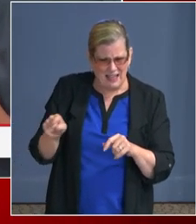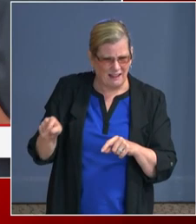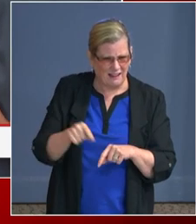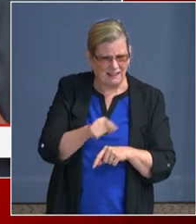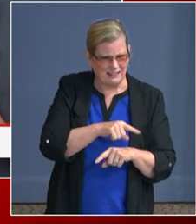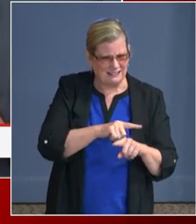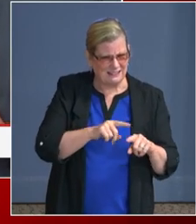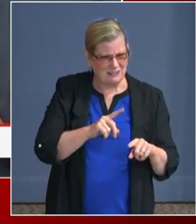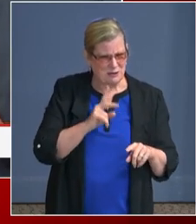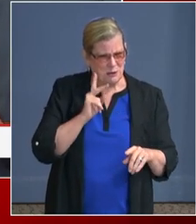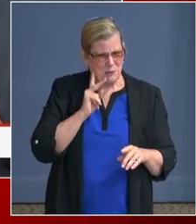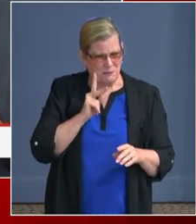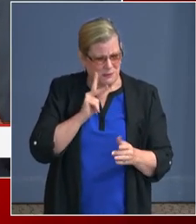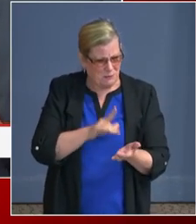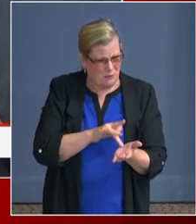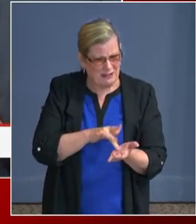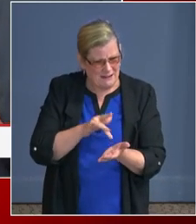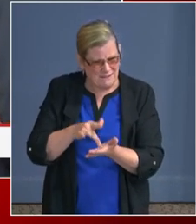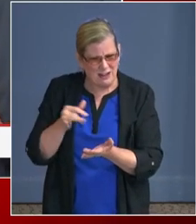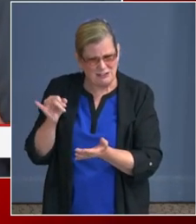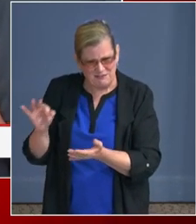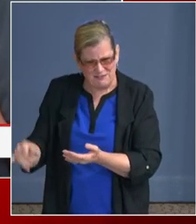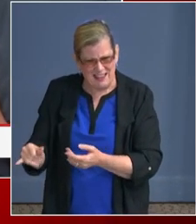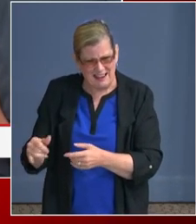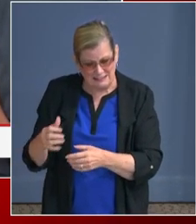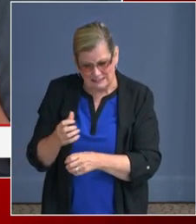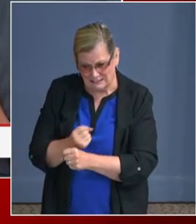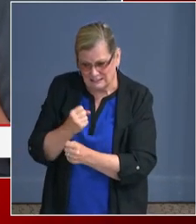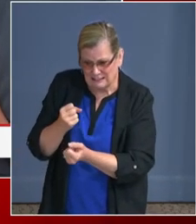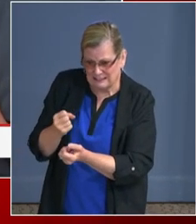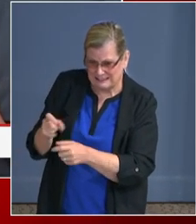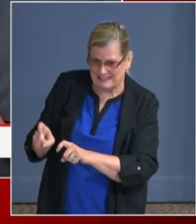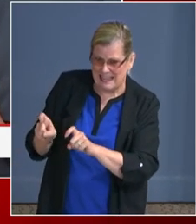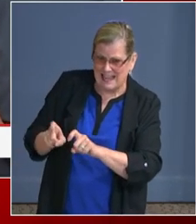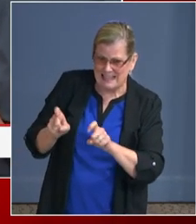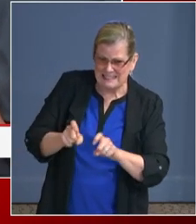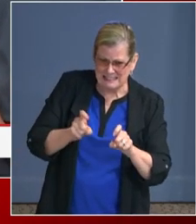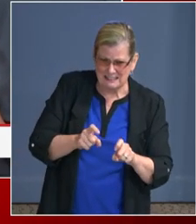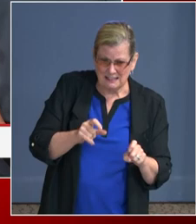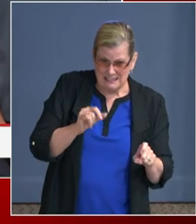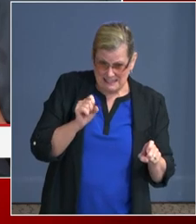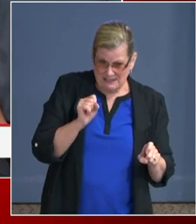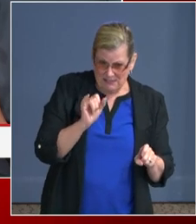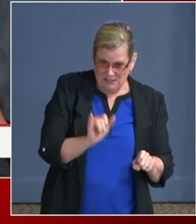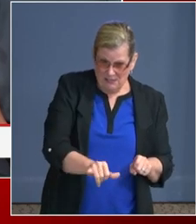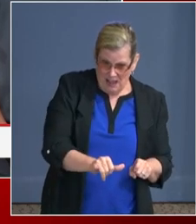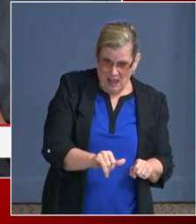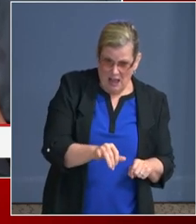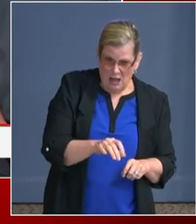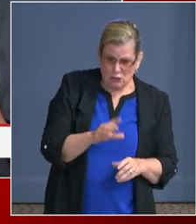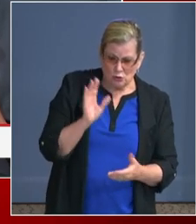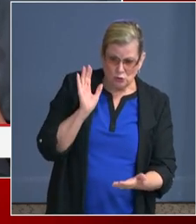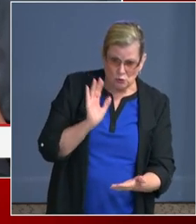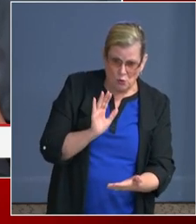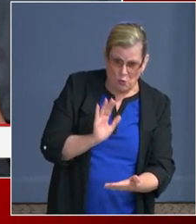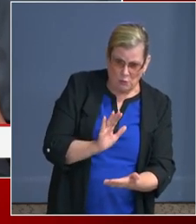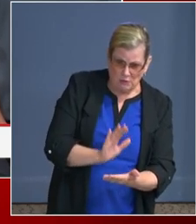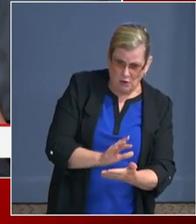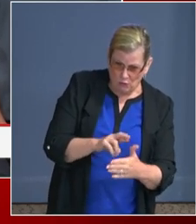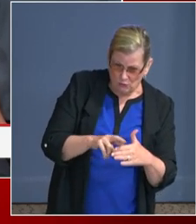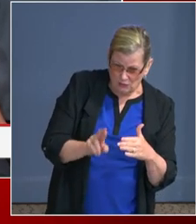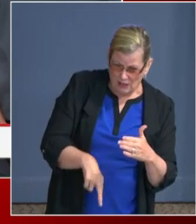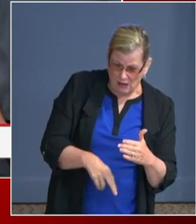are taking advantage and doing what the mayor says, get tested. My understanding though is that that is slowing down the results. Are you